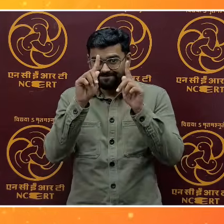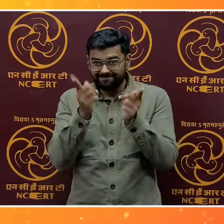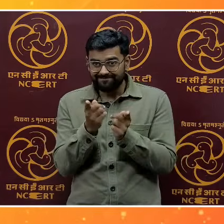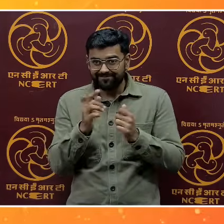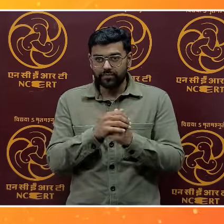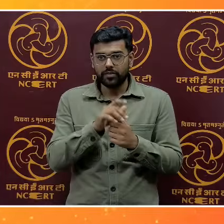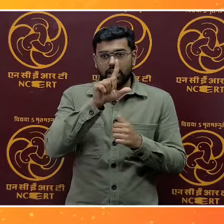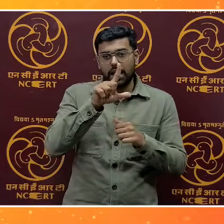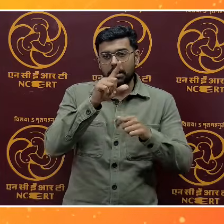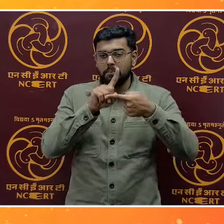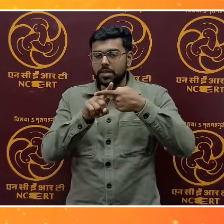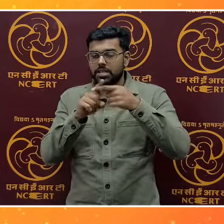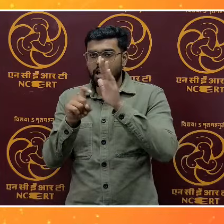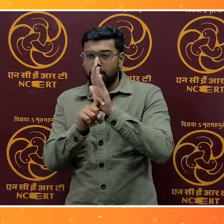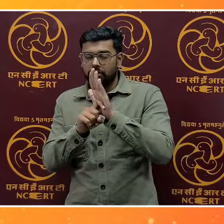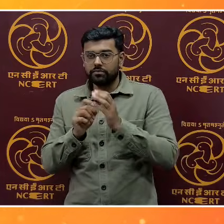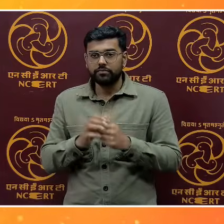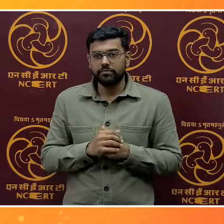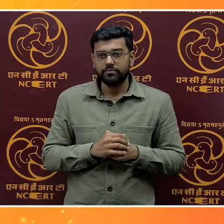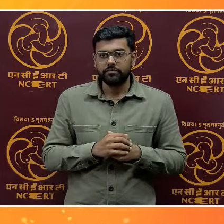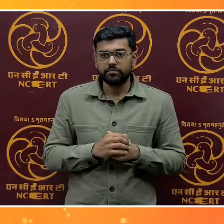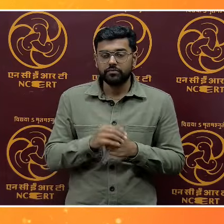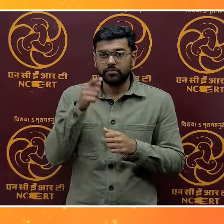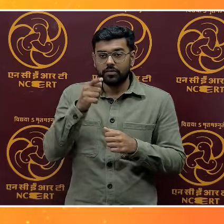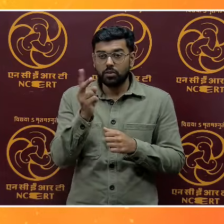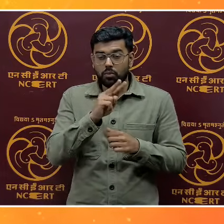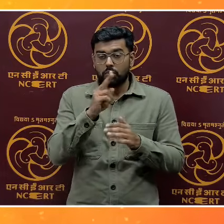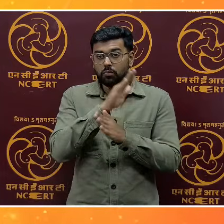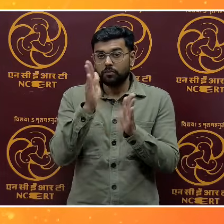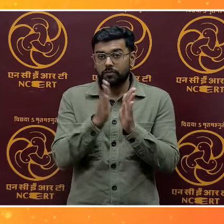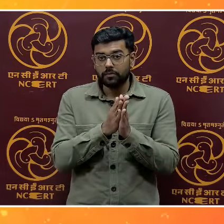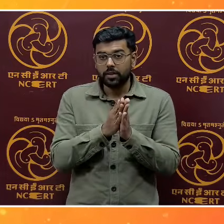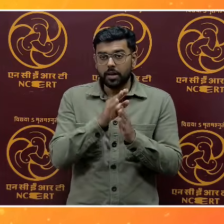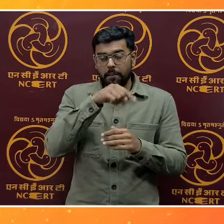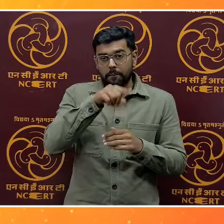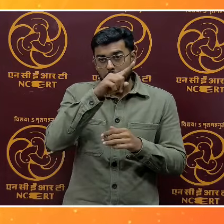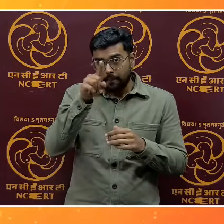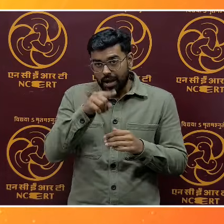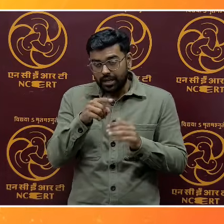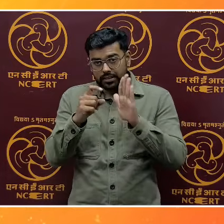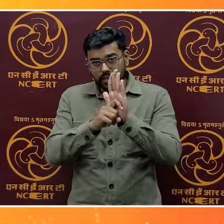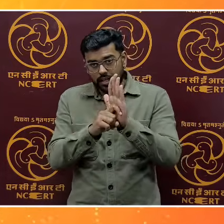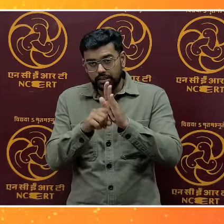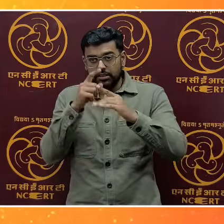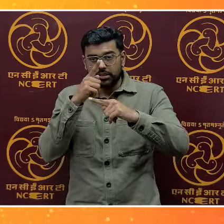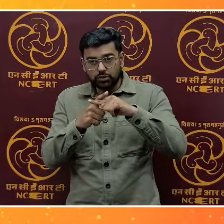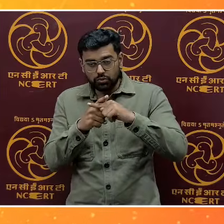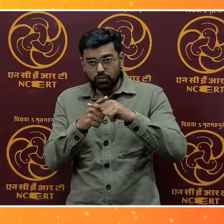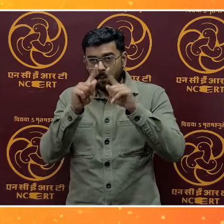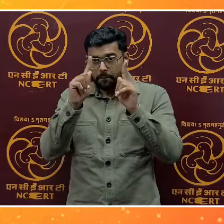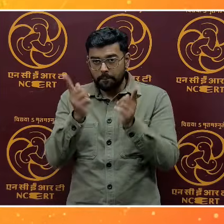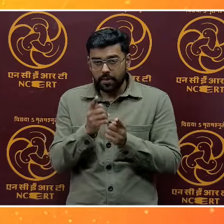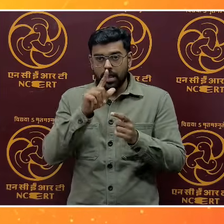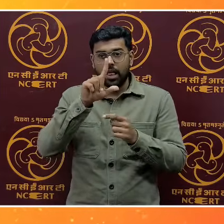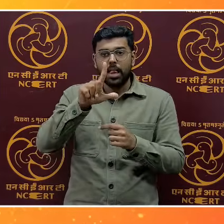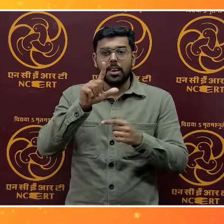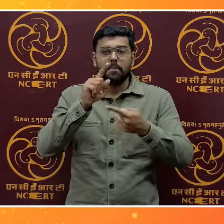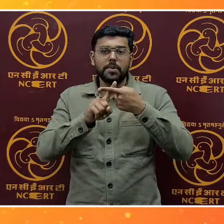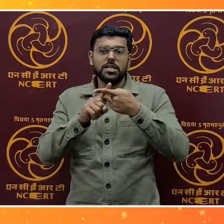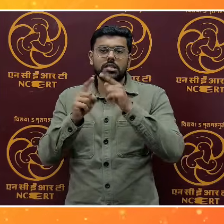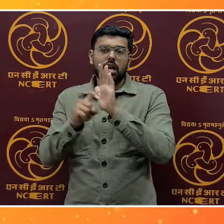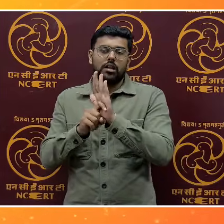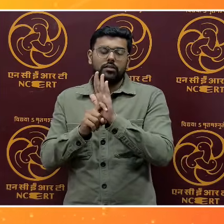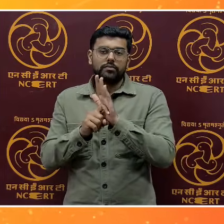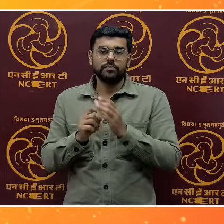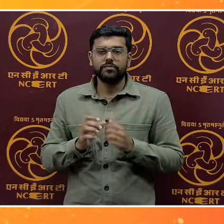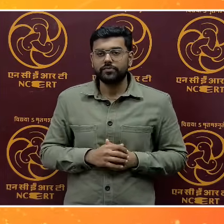L plus r. So, total surface area of the cone is pi r into within brackets L plus r.